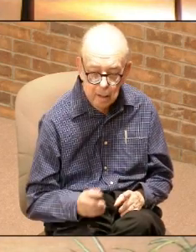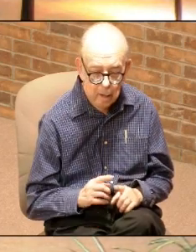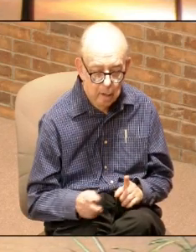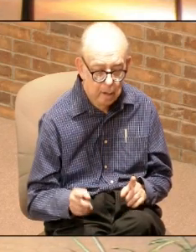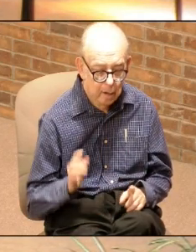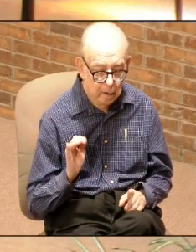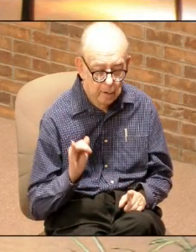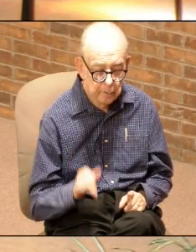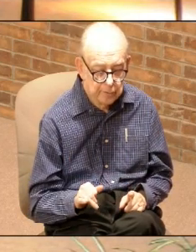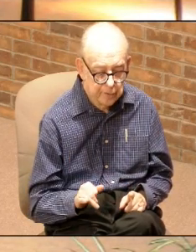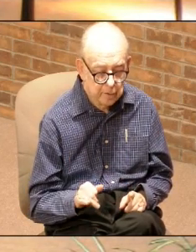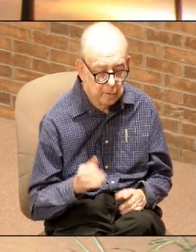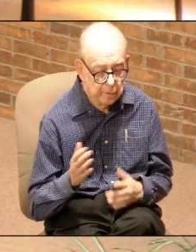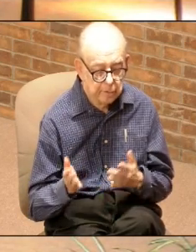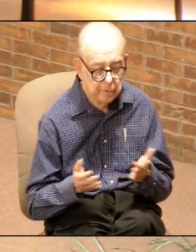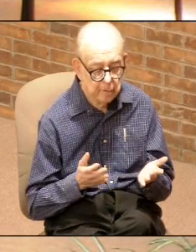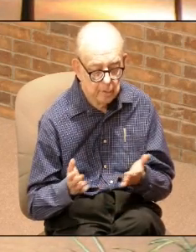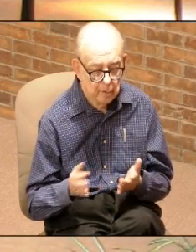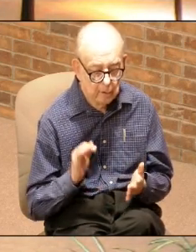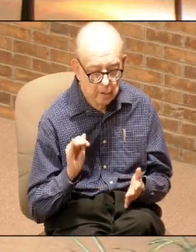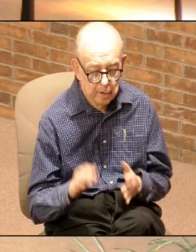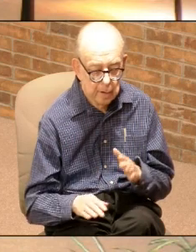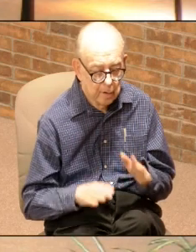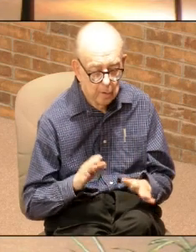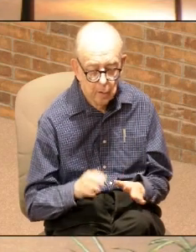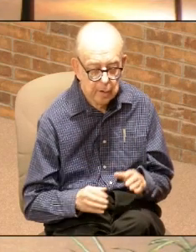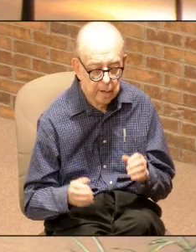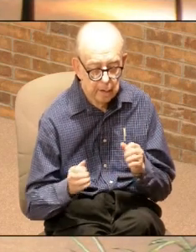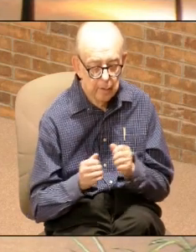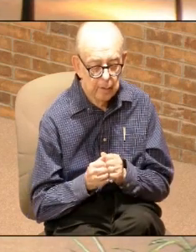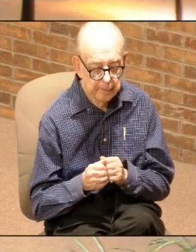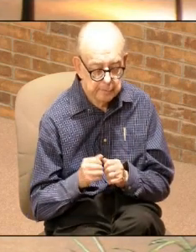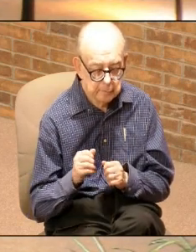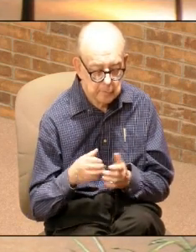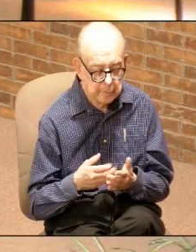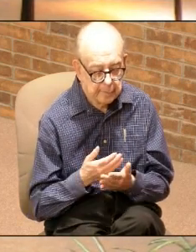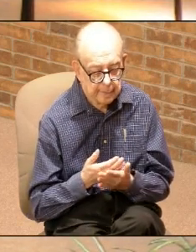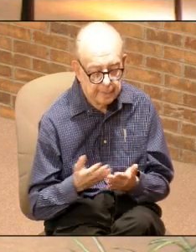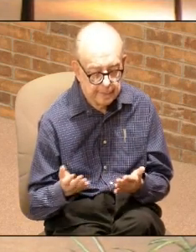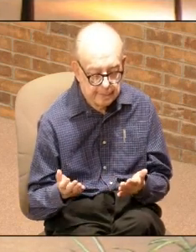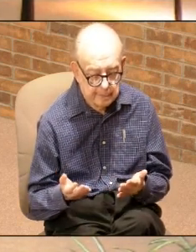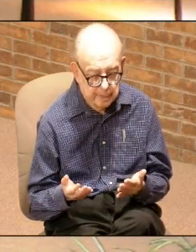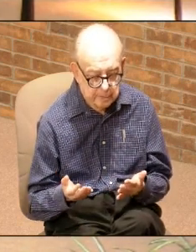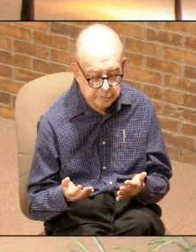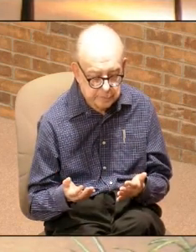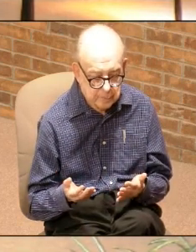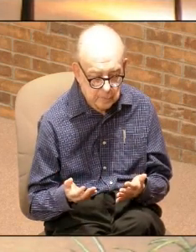But we're still serving. And we're still walking together in these things.